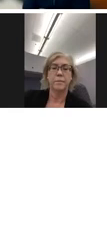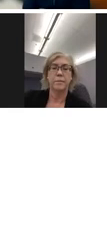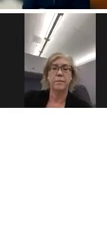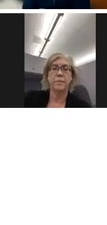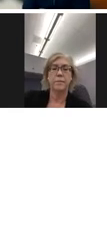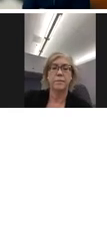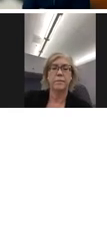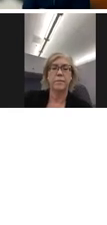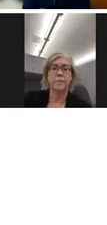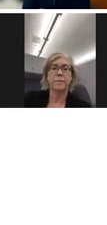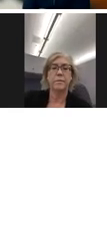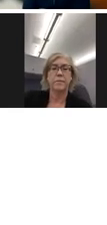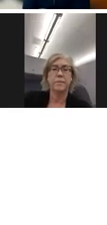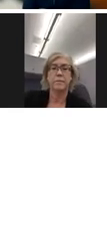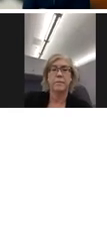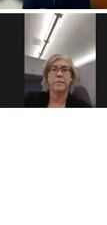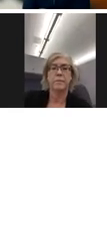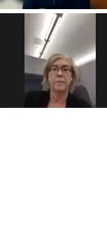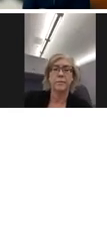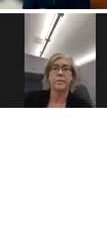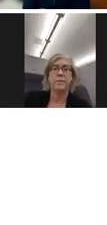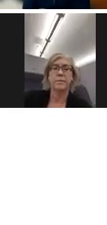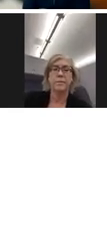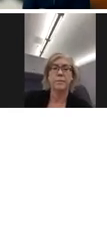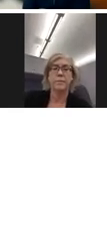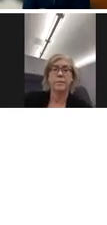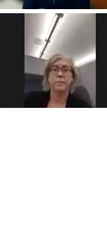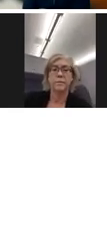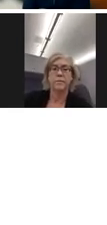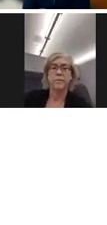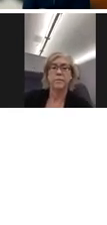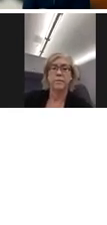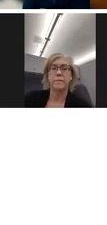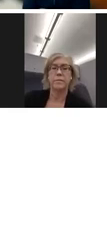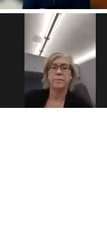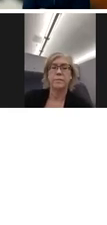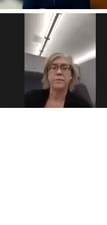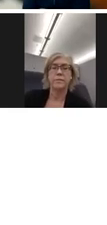about this population is once they become employed, the likelihood of them